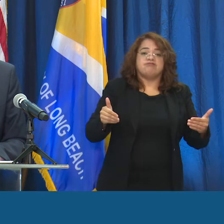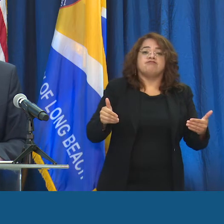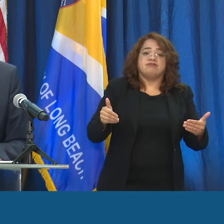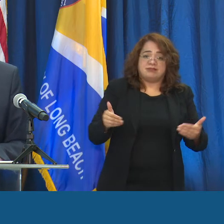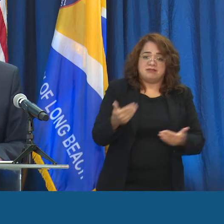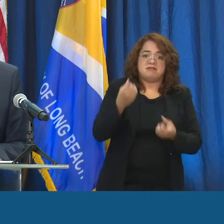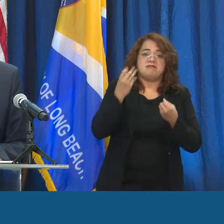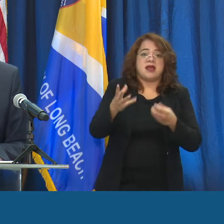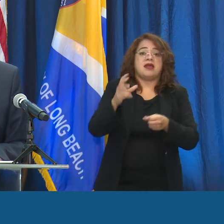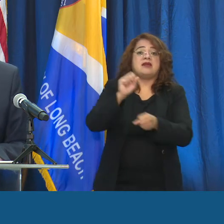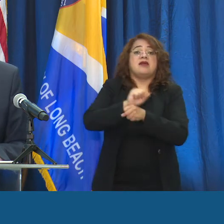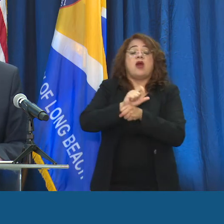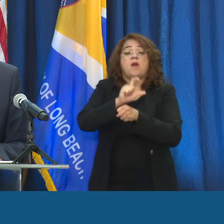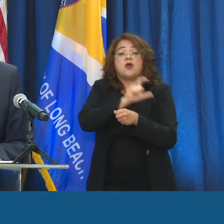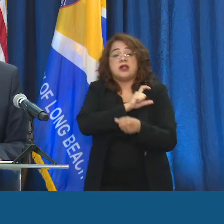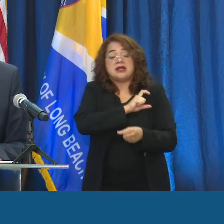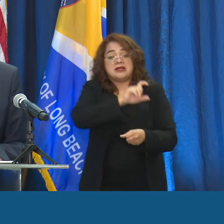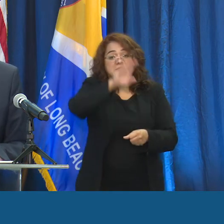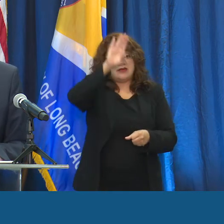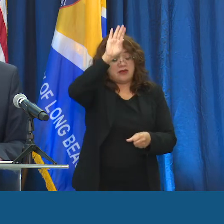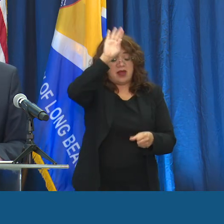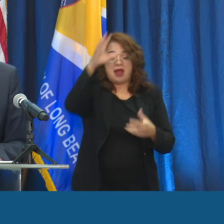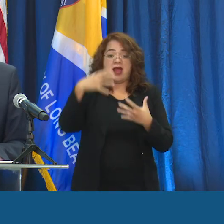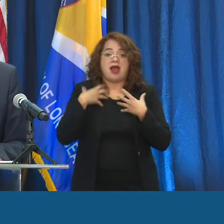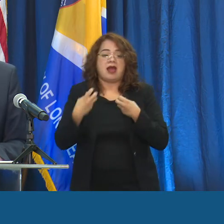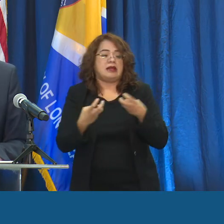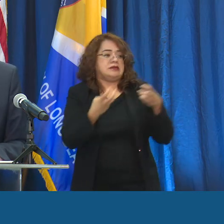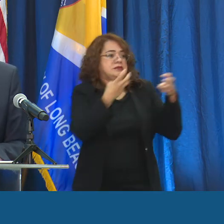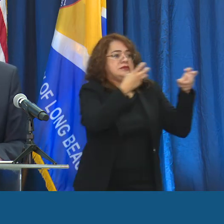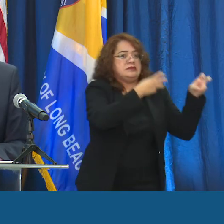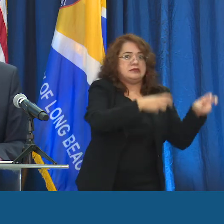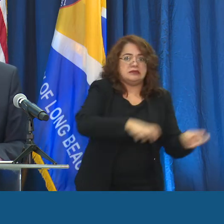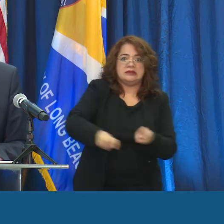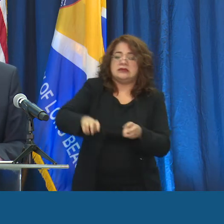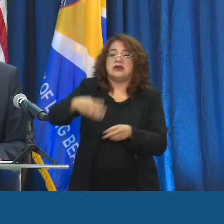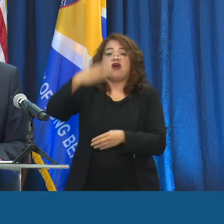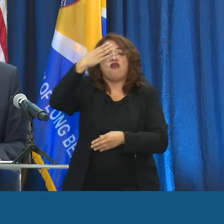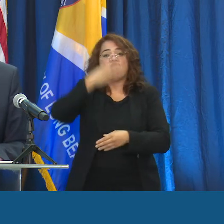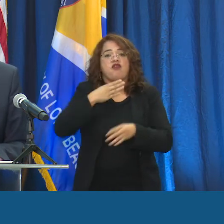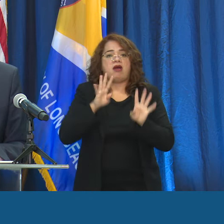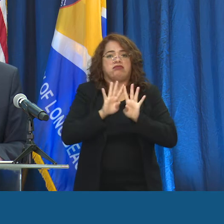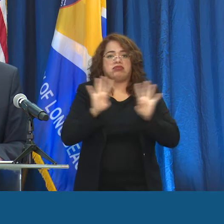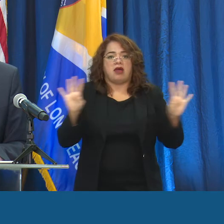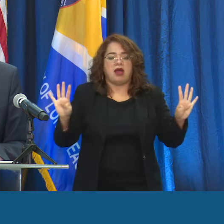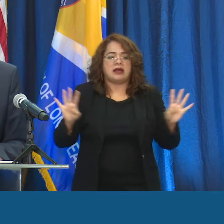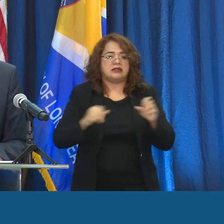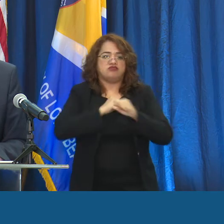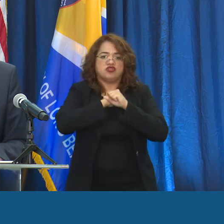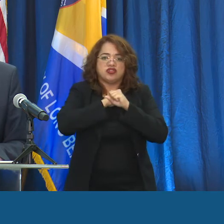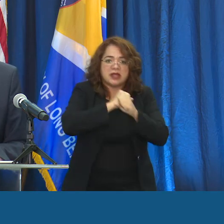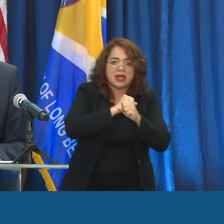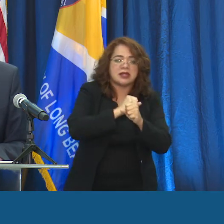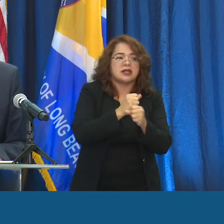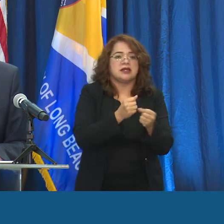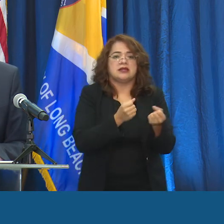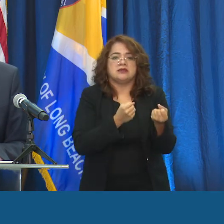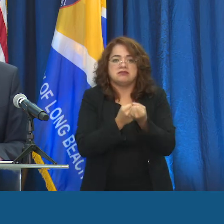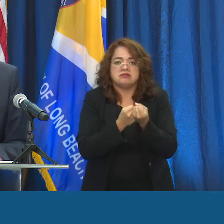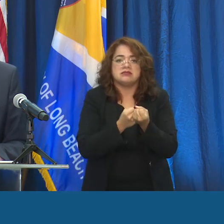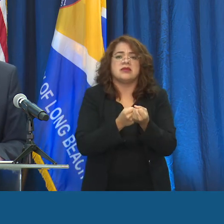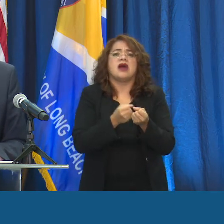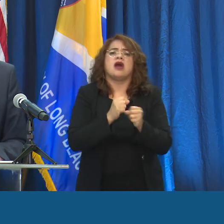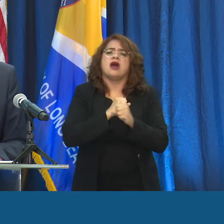reassigned. Our police, our fire, our health are out there on the front lines, saving us, protecting our freedom